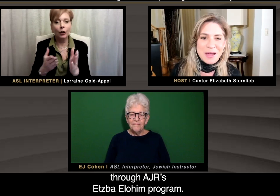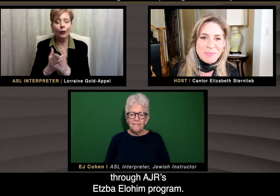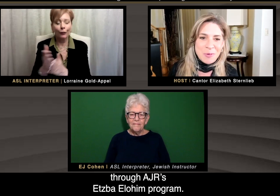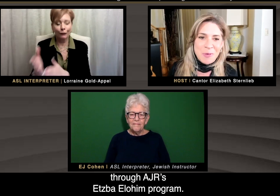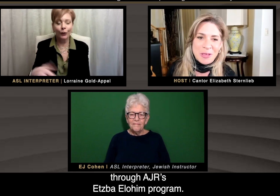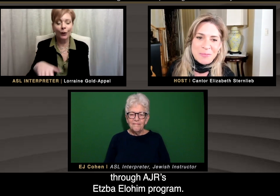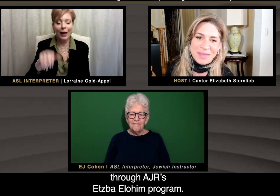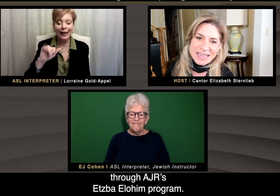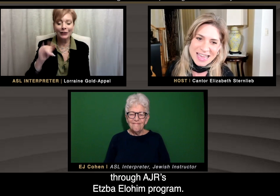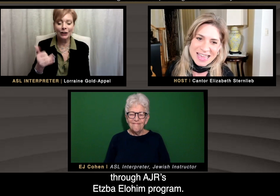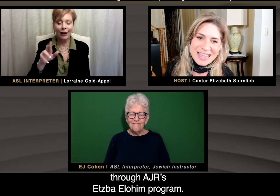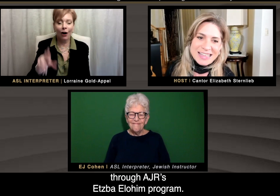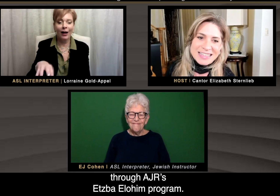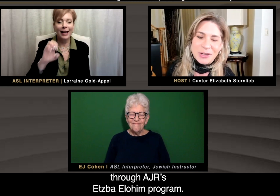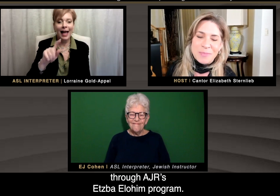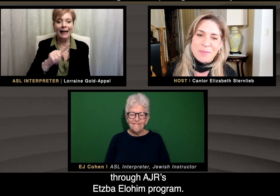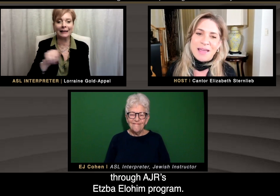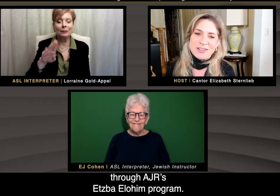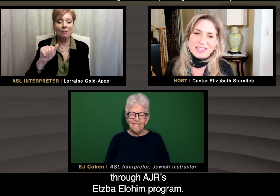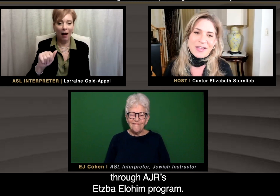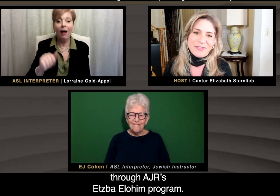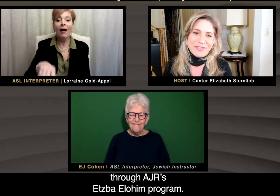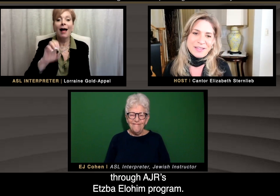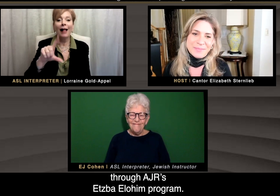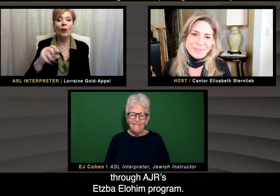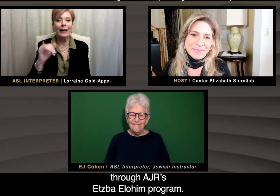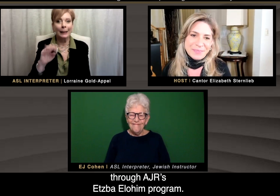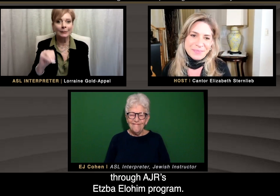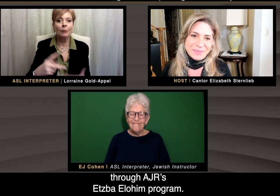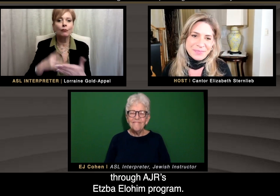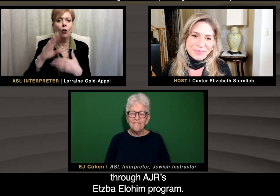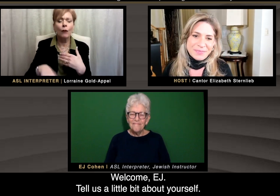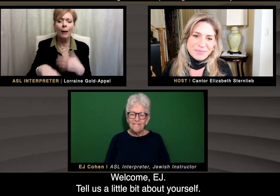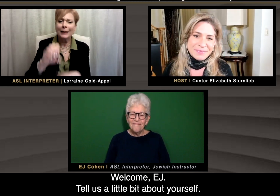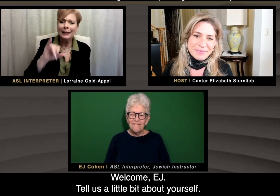Elohim program. Welcome, EJ. Tell us a little bit about yourself.